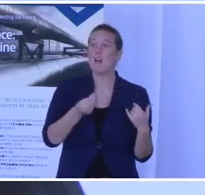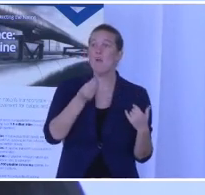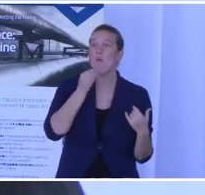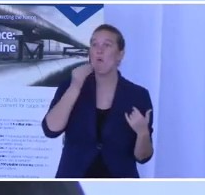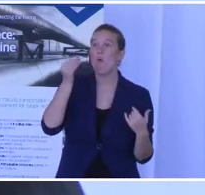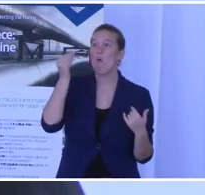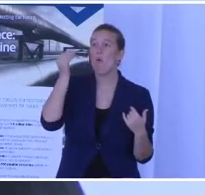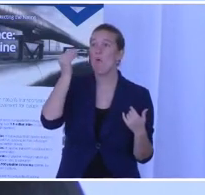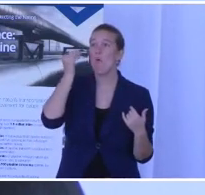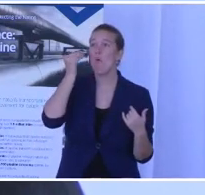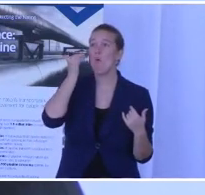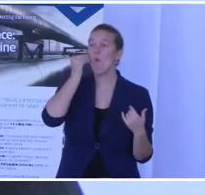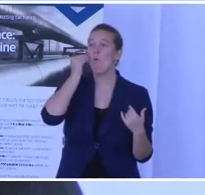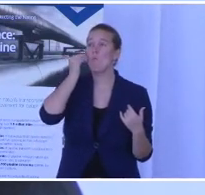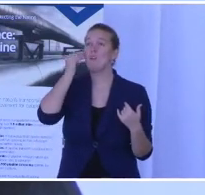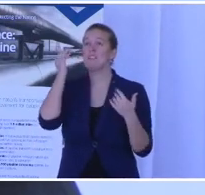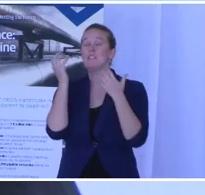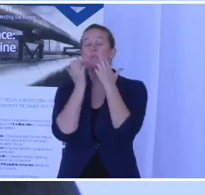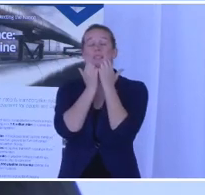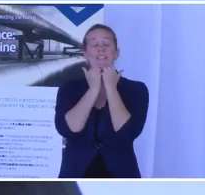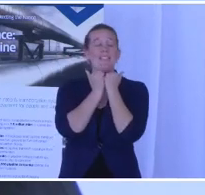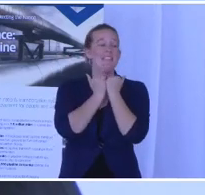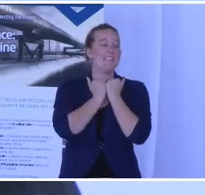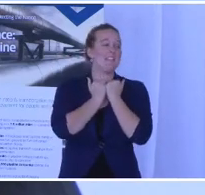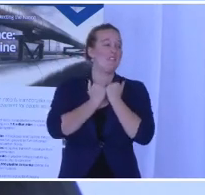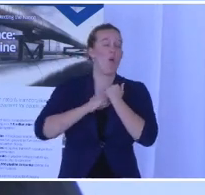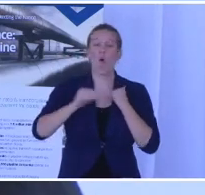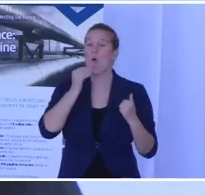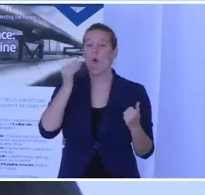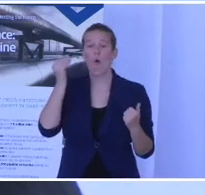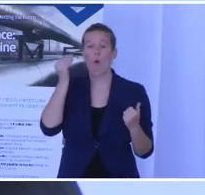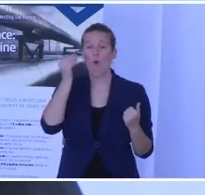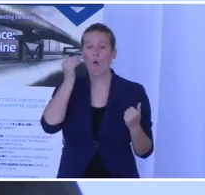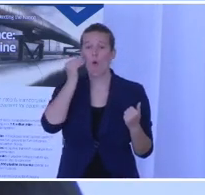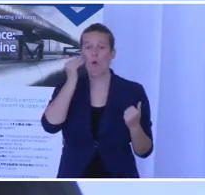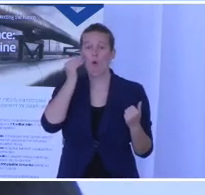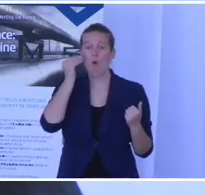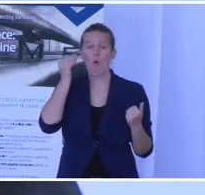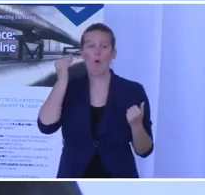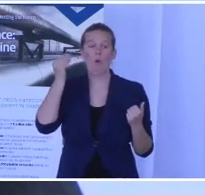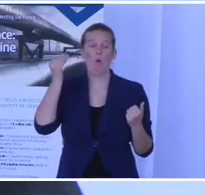my home sweet